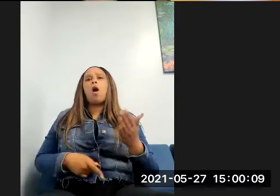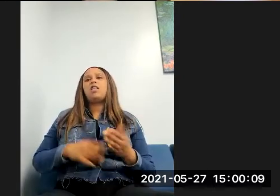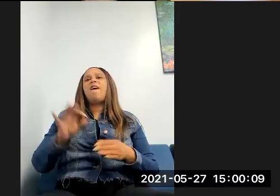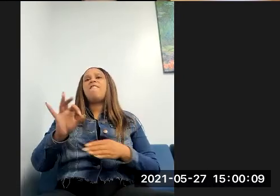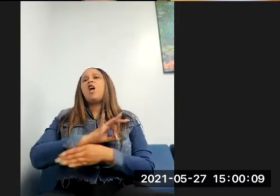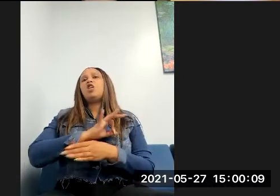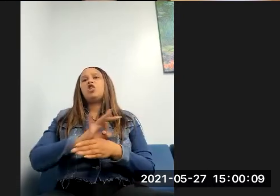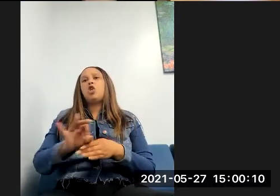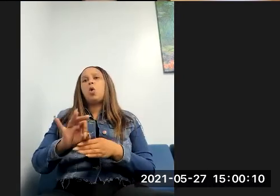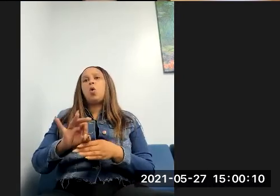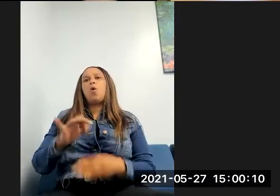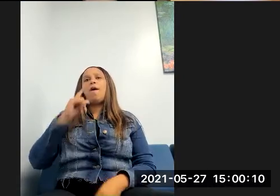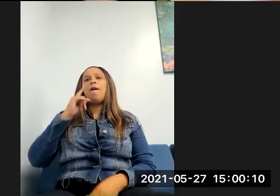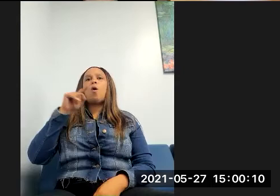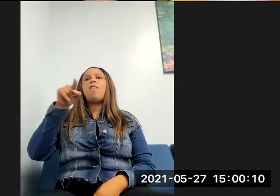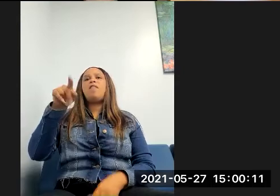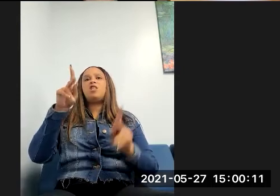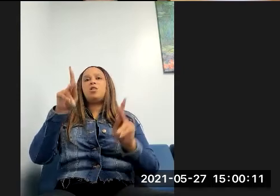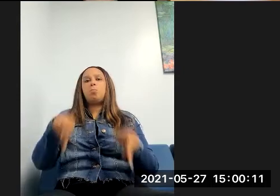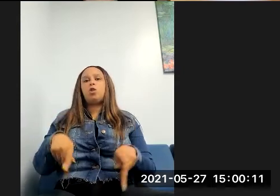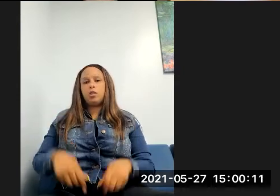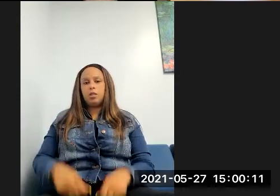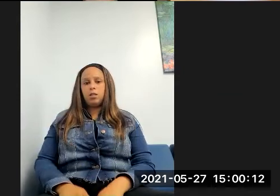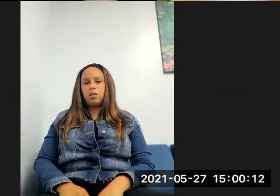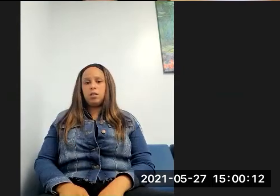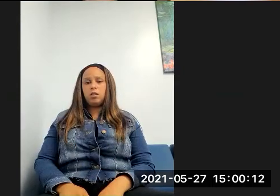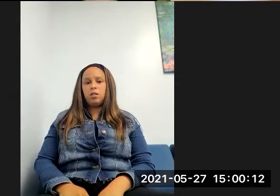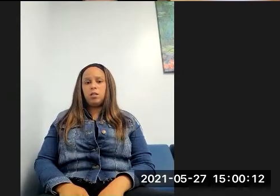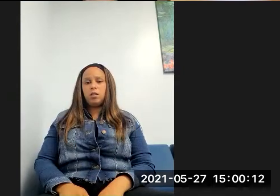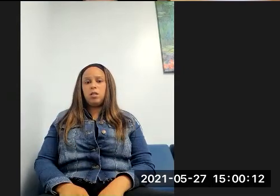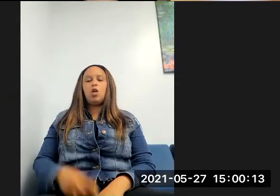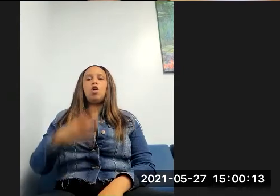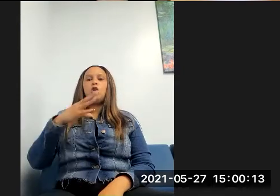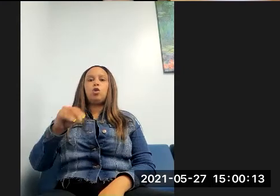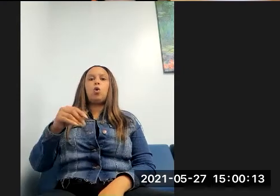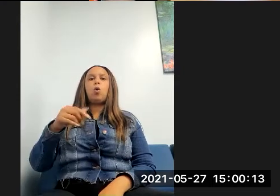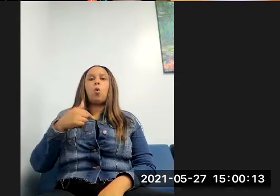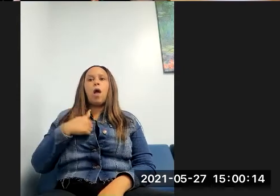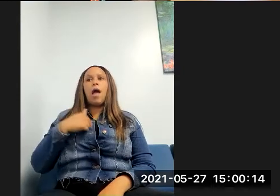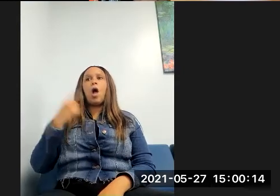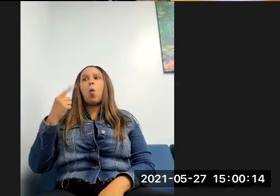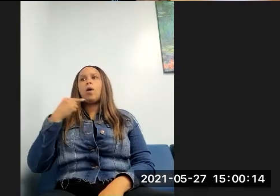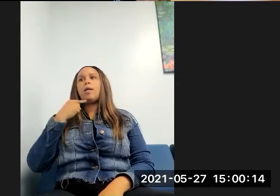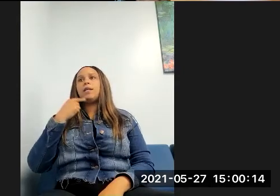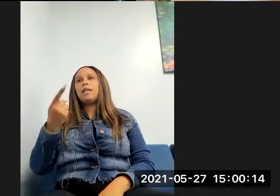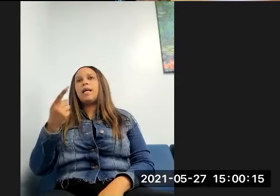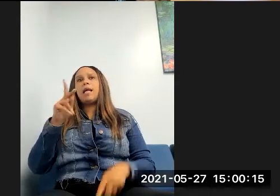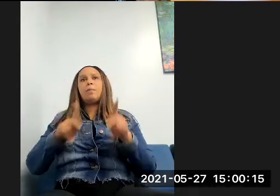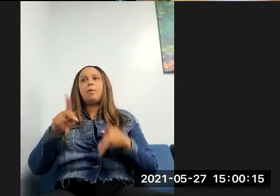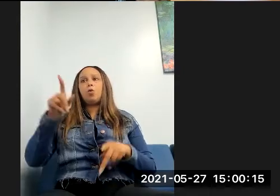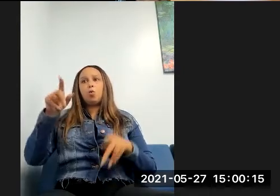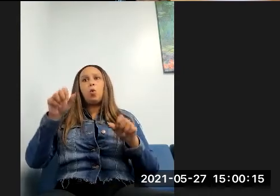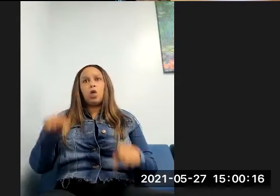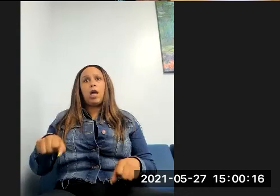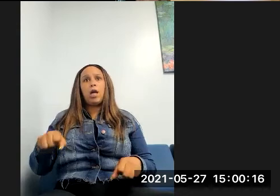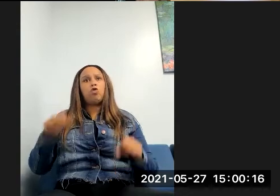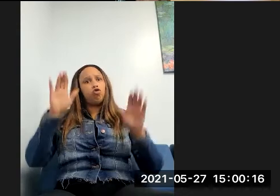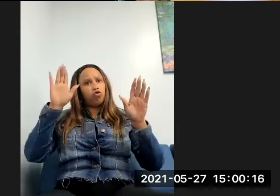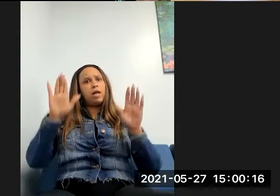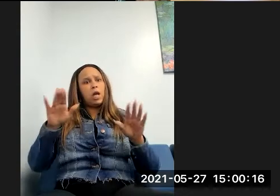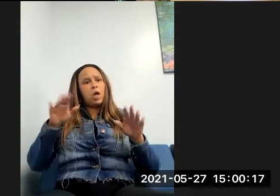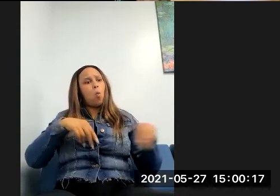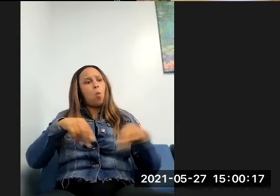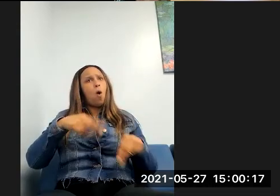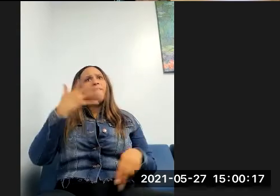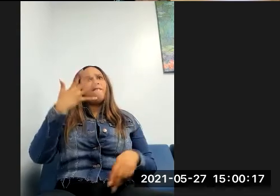functional for this person. So I always say to people, it's great that you can take 5 steps in your bathroom. That